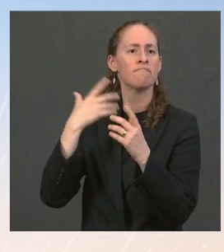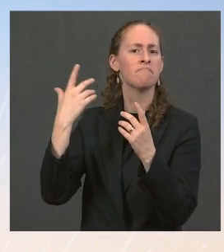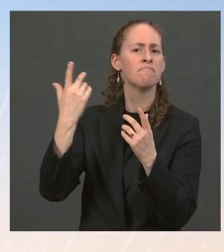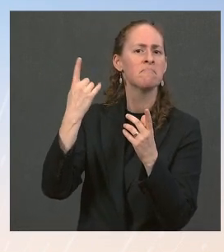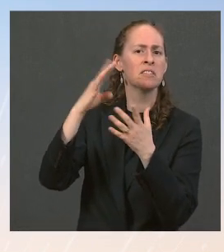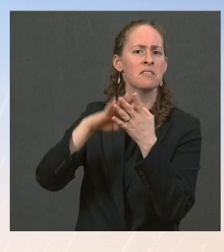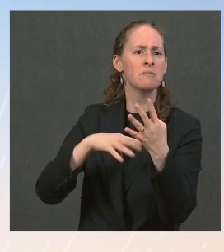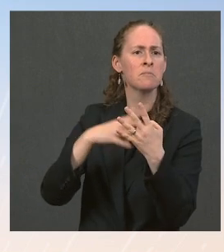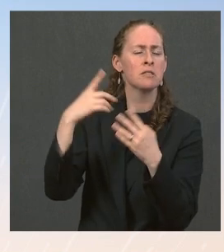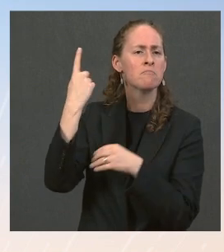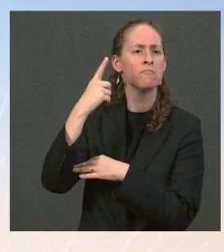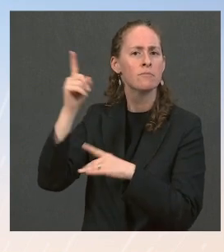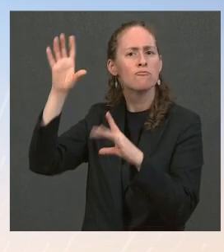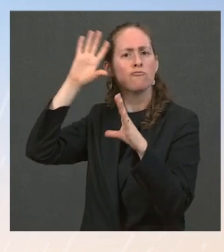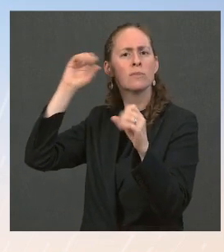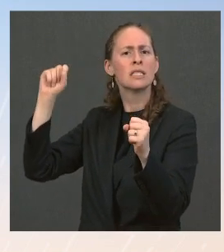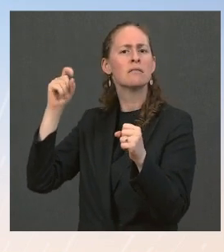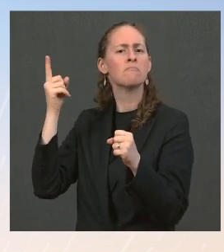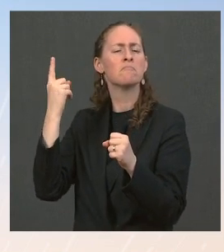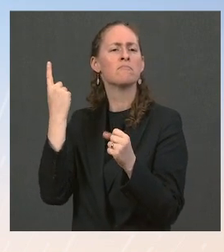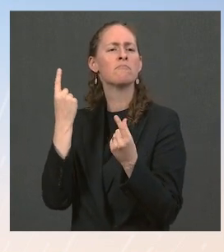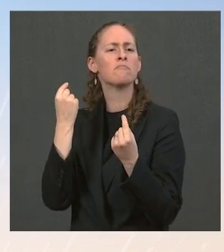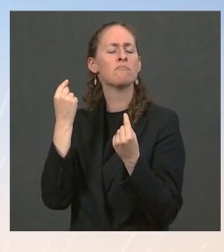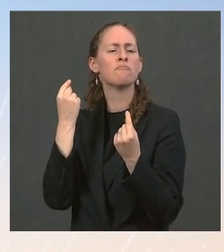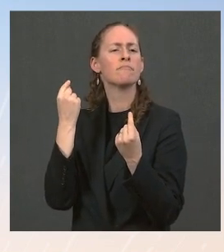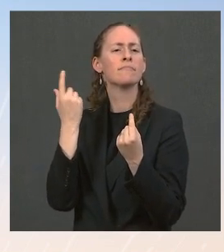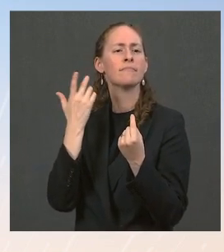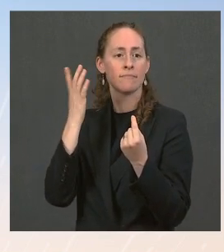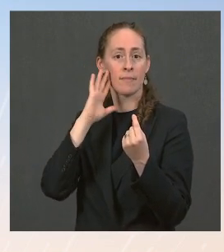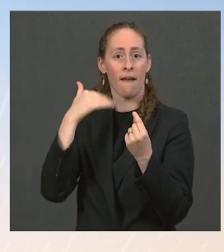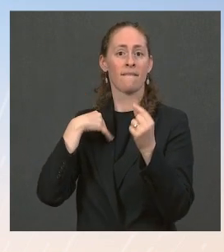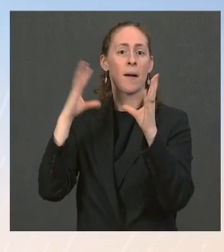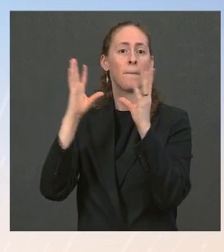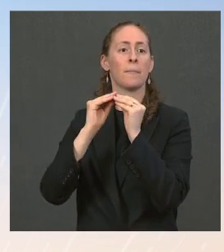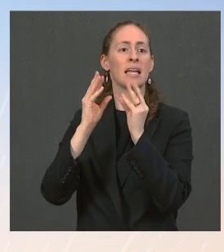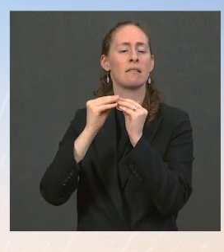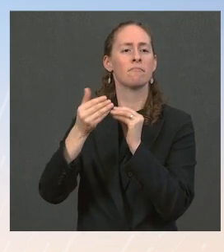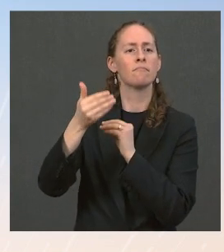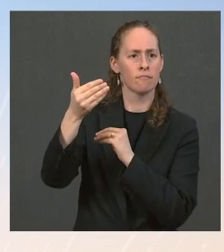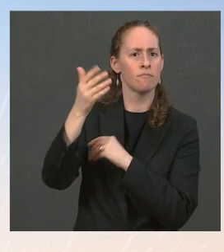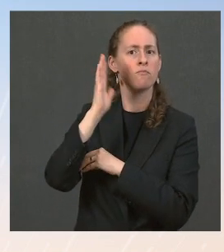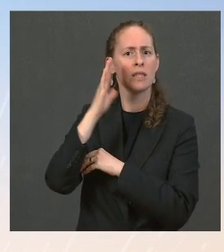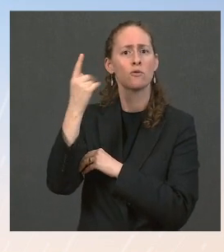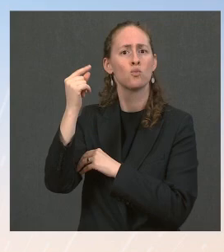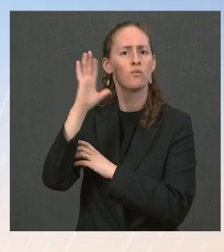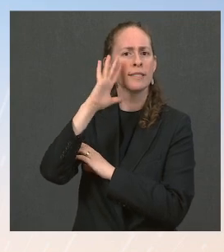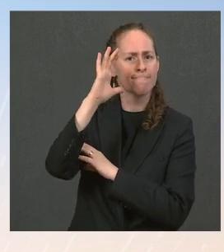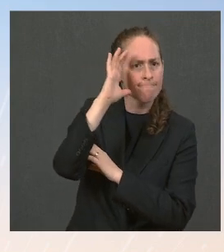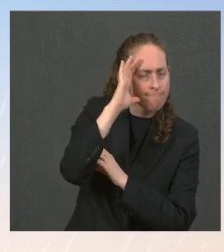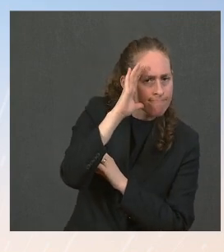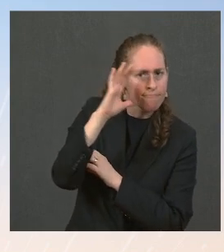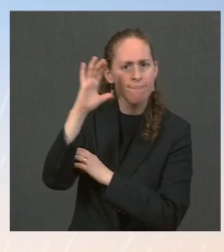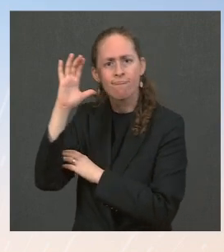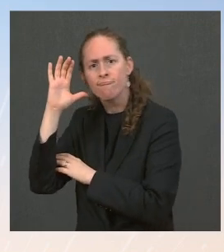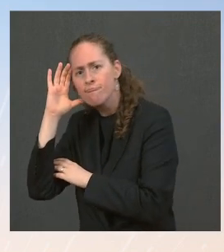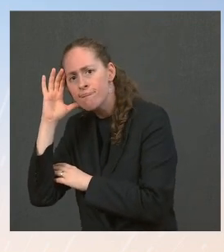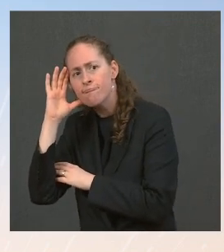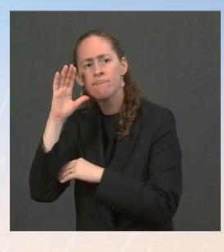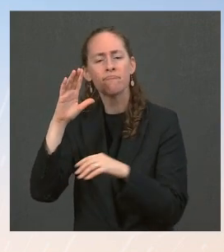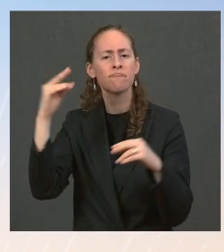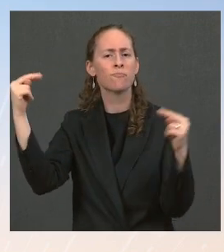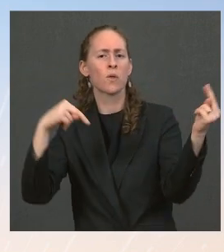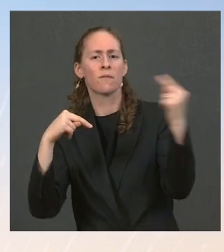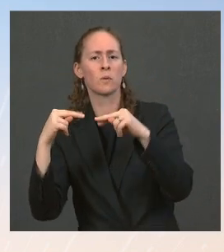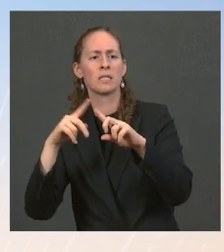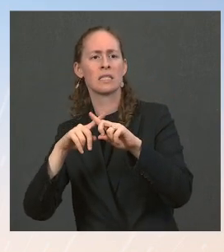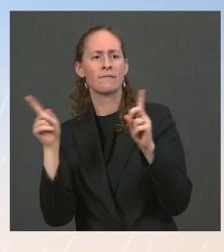plans to bridge those divides? I know he's going to listen, and I know you've talked about him wanting to hear from all sides and be more engaged. How